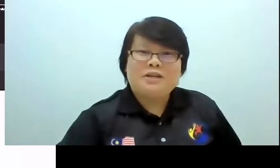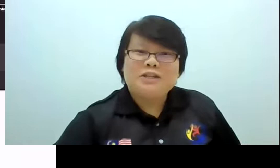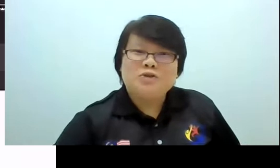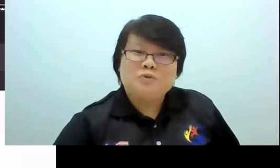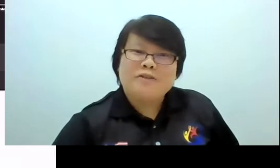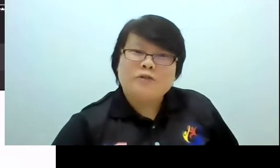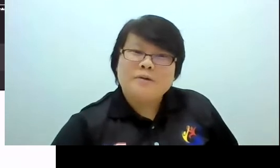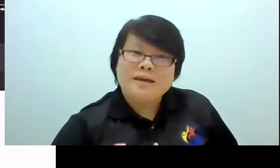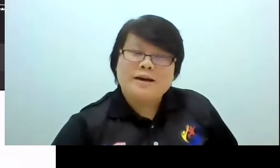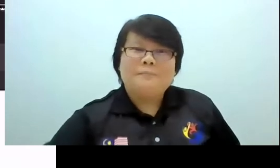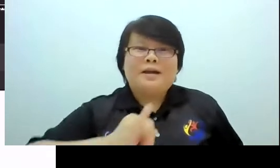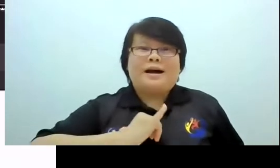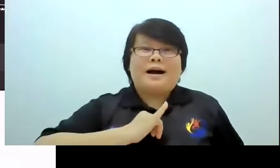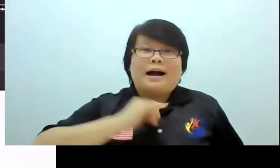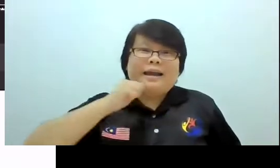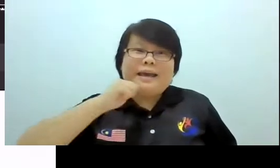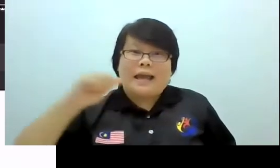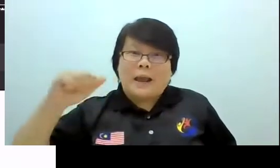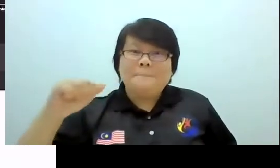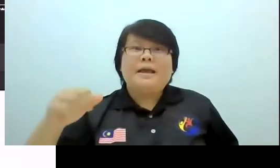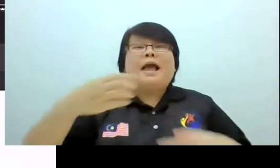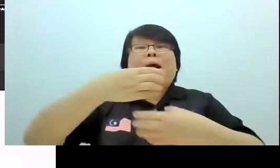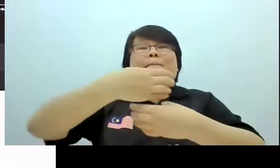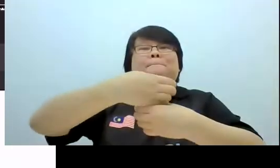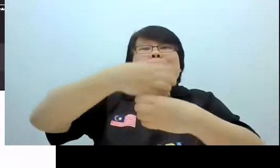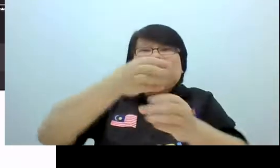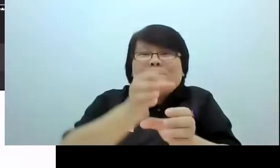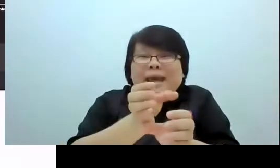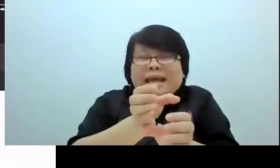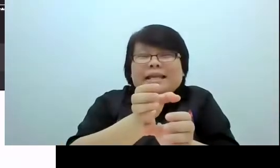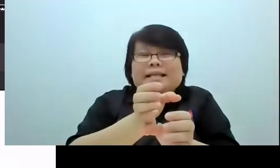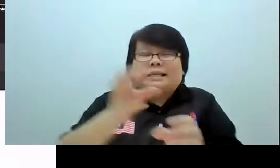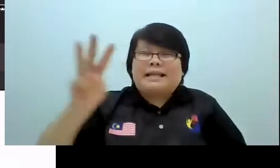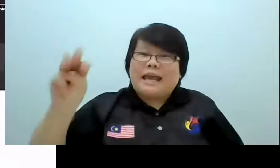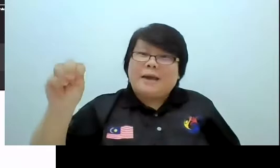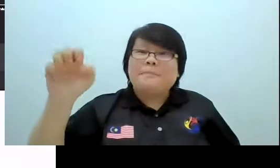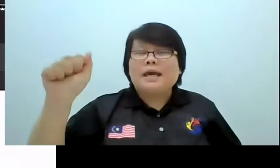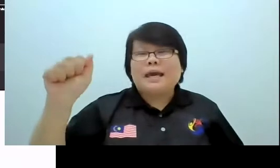Made. You need to write from here. I am made.